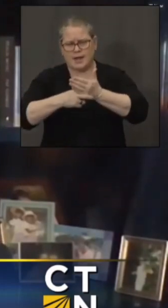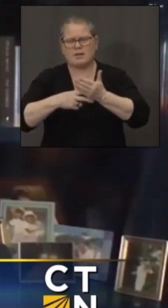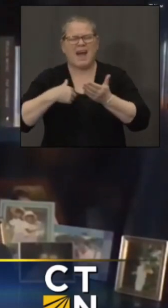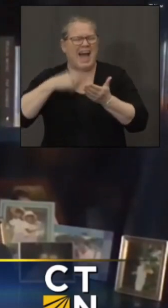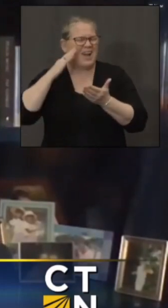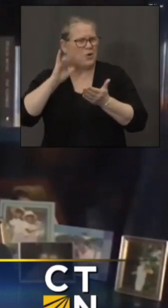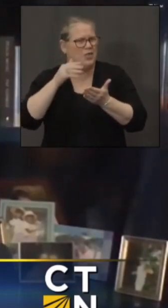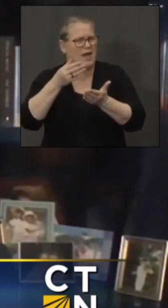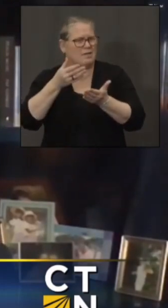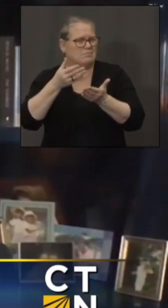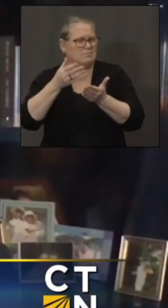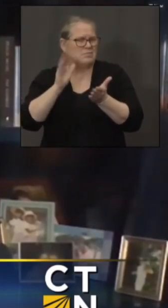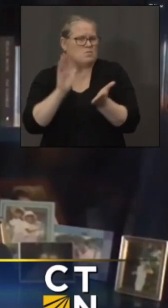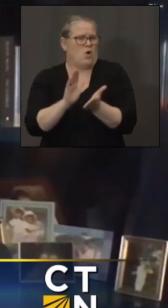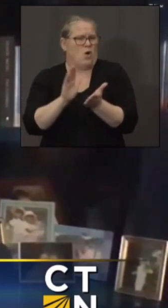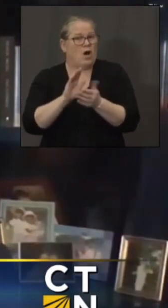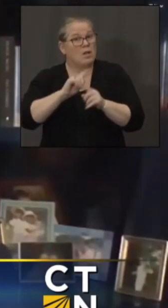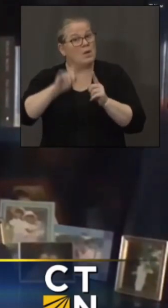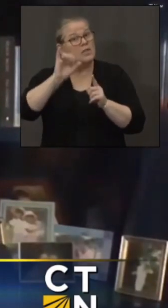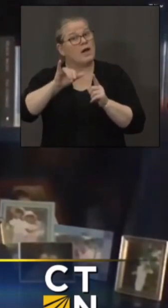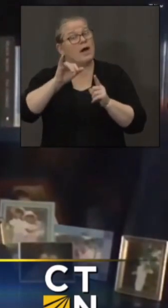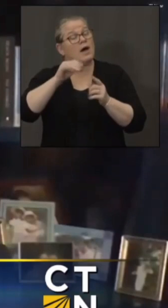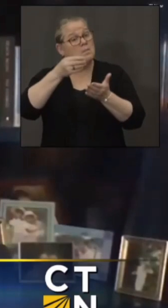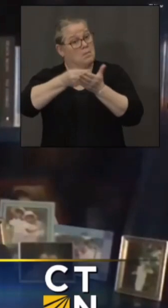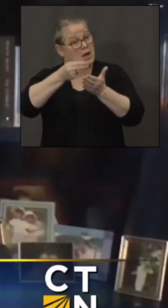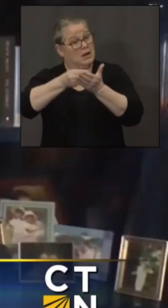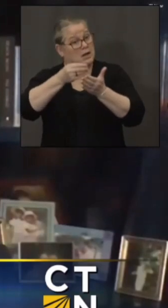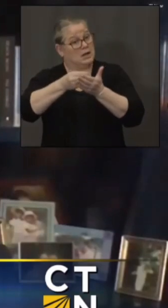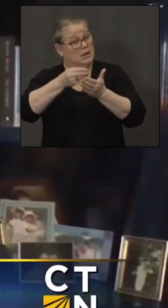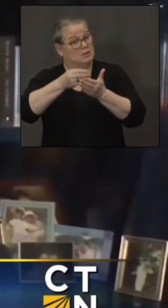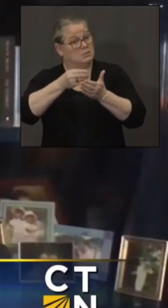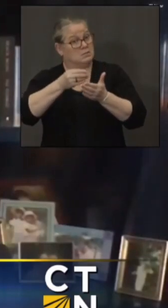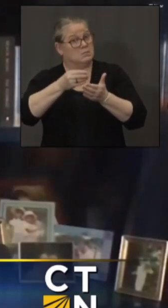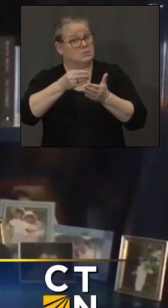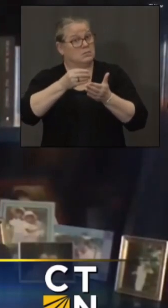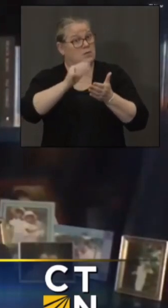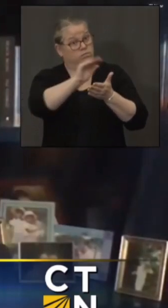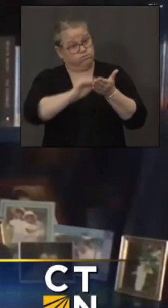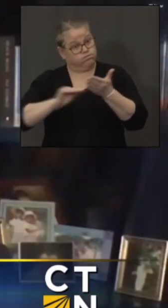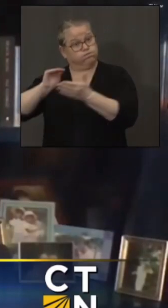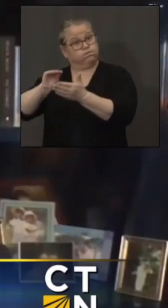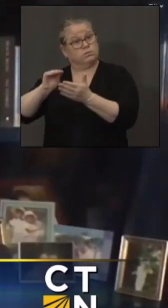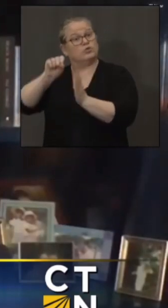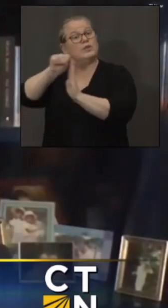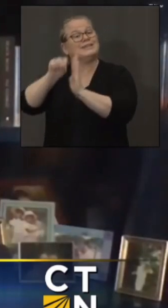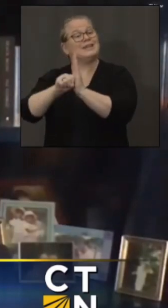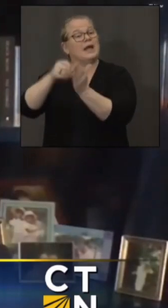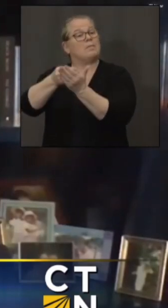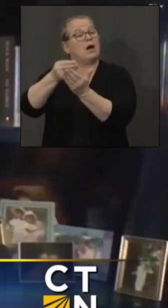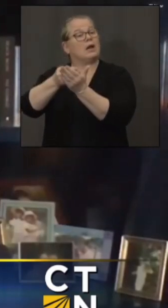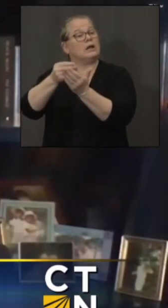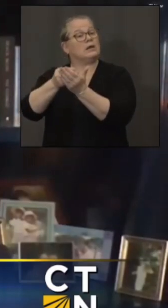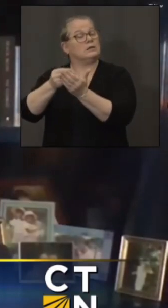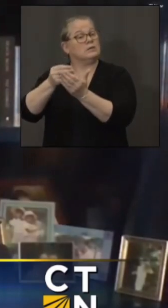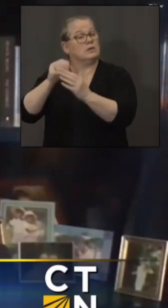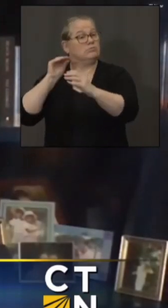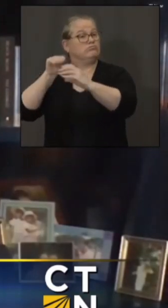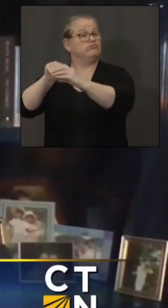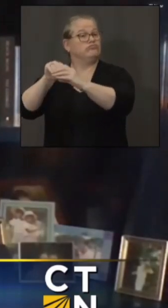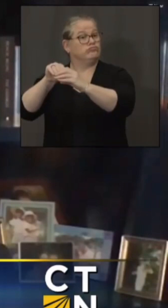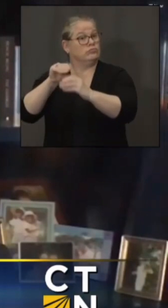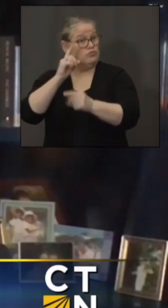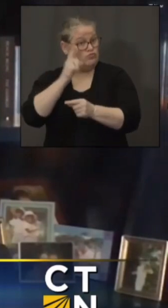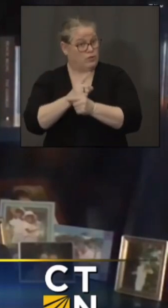these fines, I think, eventually go to the general fund, the state general fund, right? So is there going to be a point where we, as